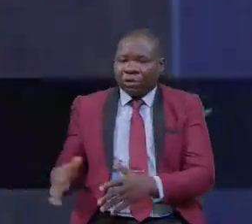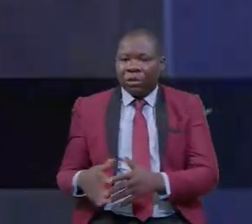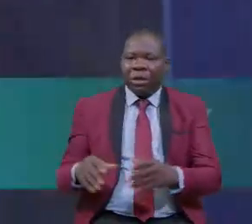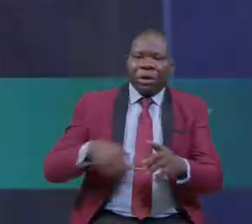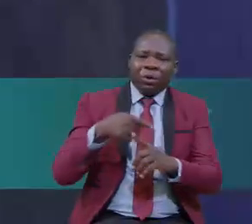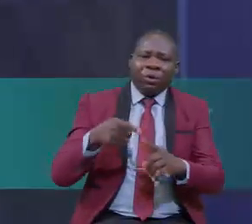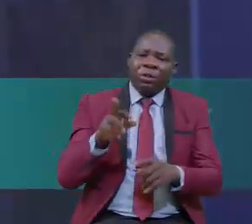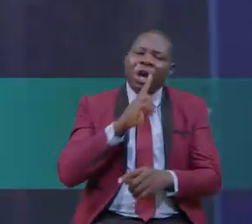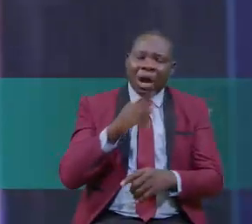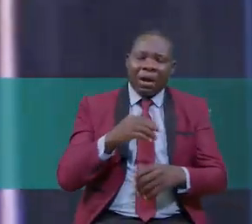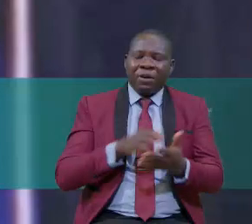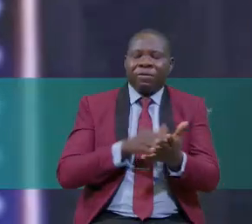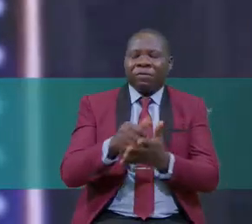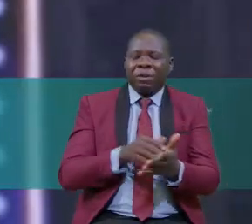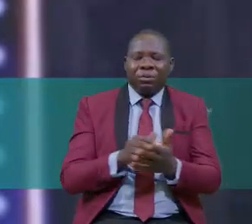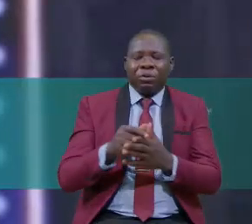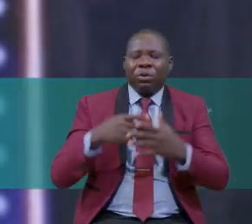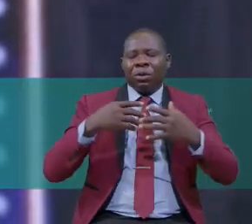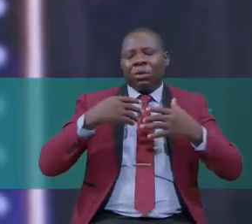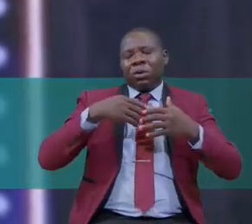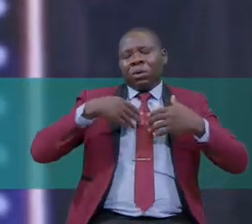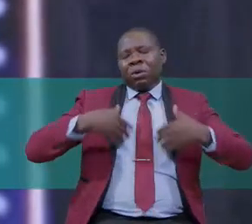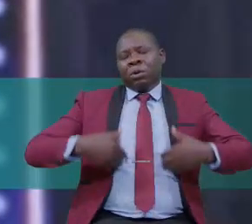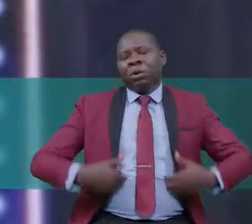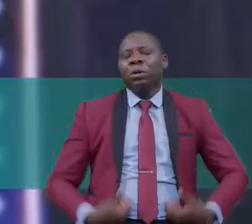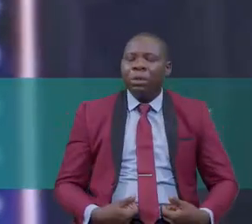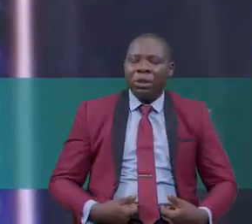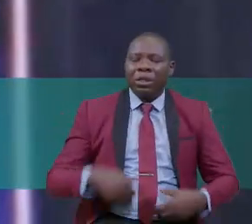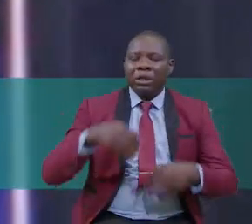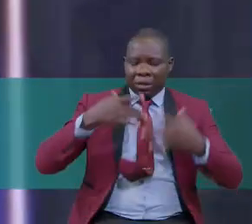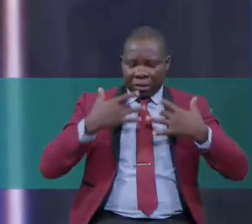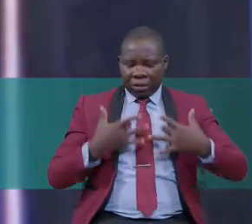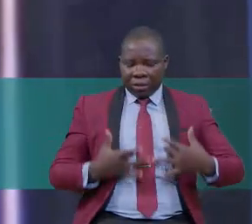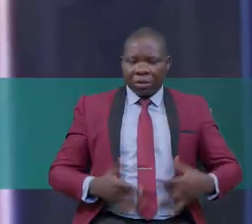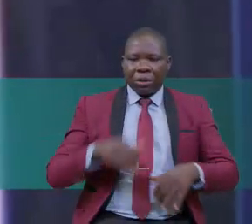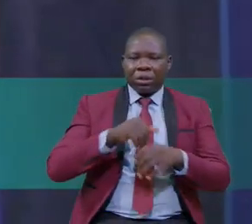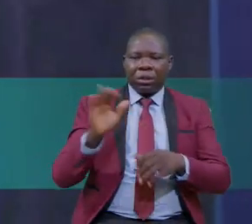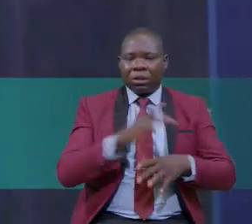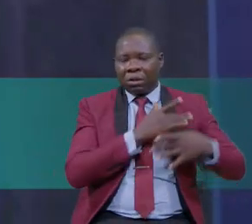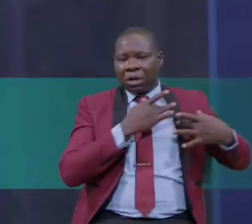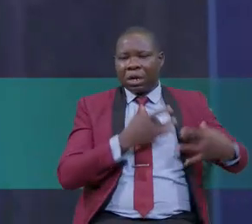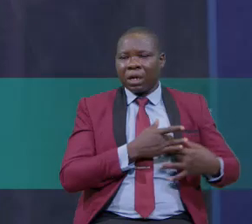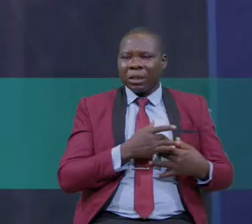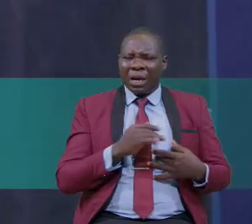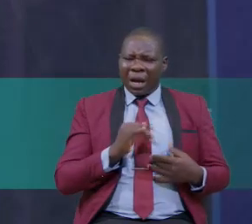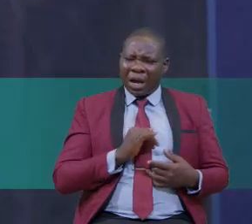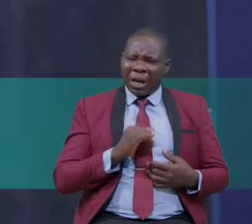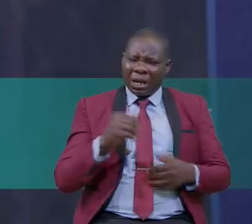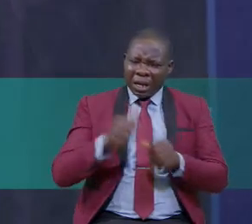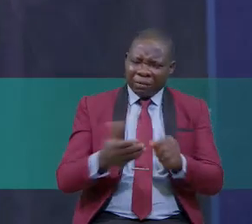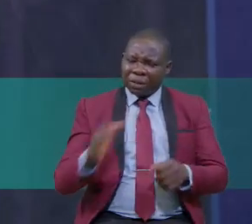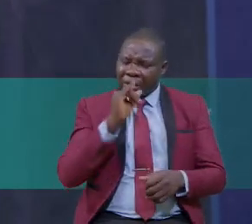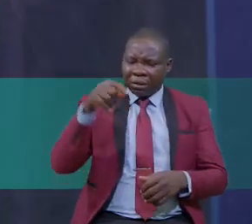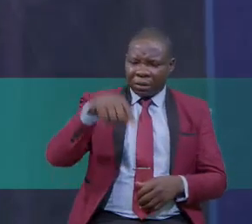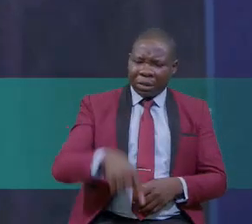downtrodden in your heart, everything is down. I used to know you. You were a cheerful person. Yes, preacher.